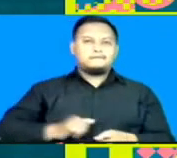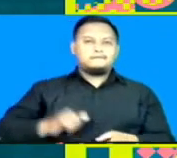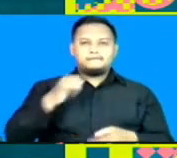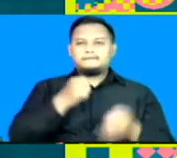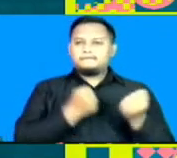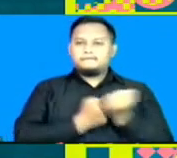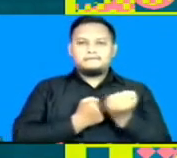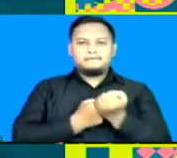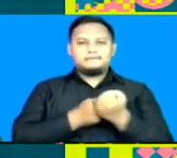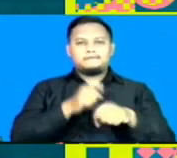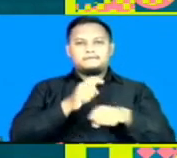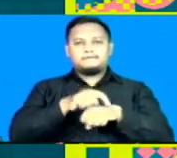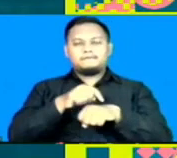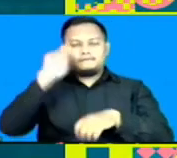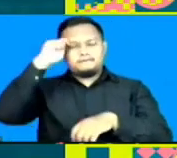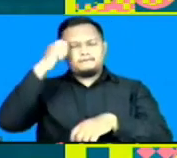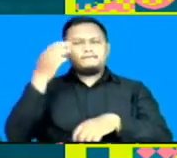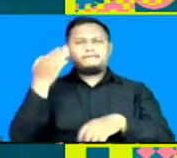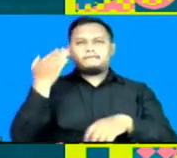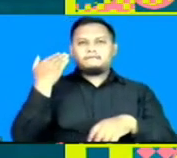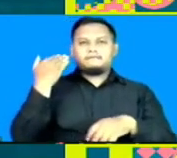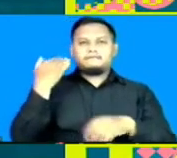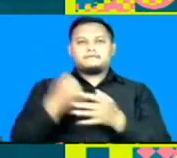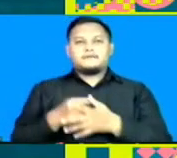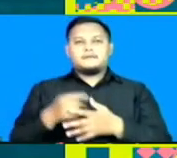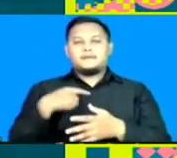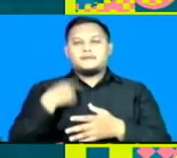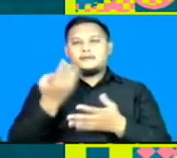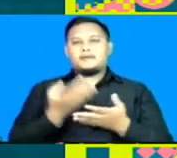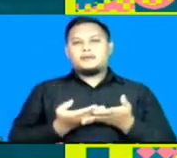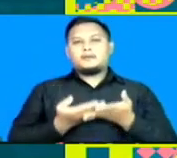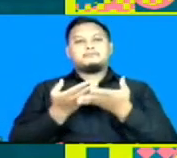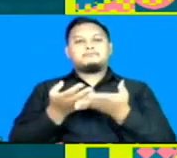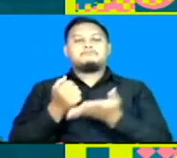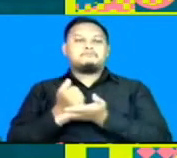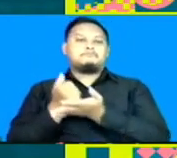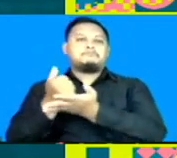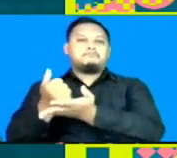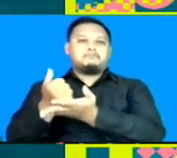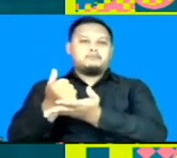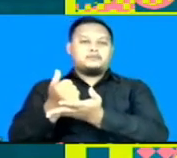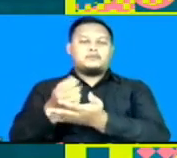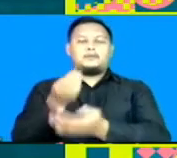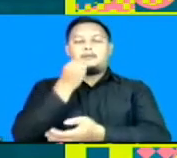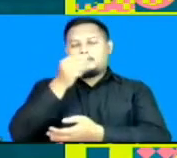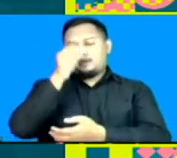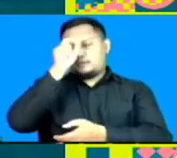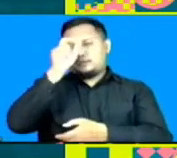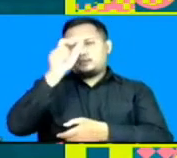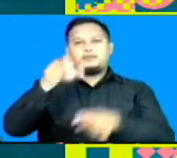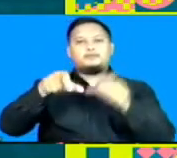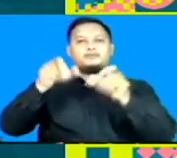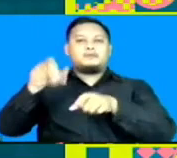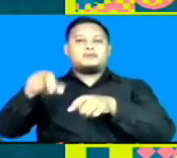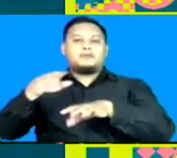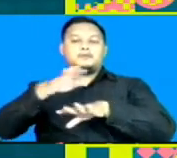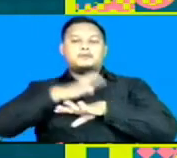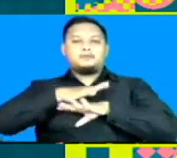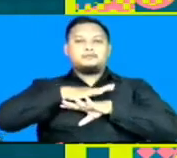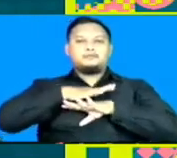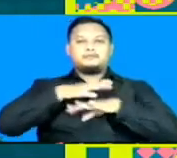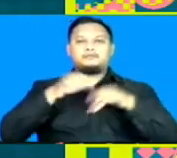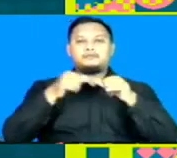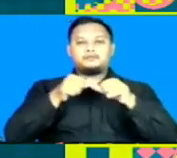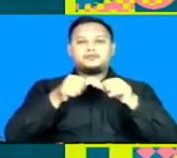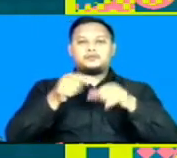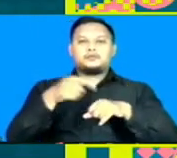and donated food supplies to those who need. we help our friends who